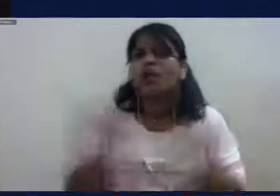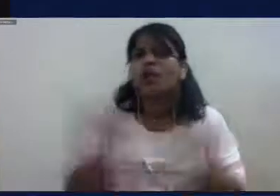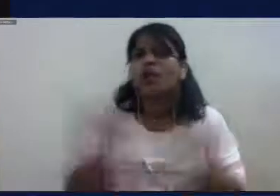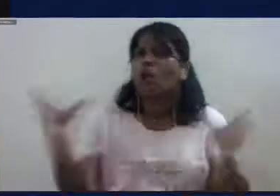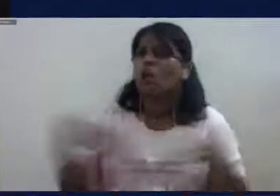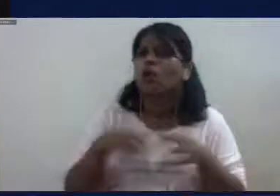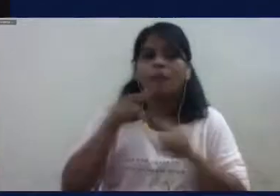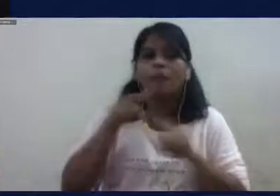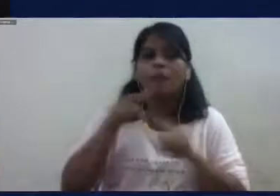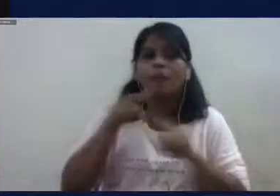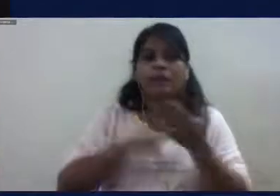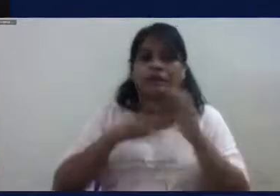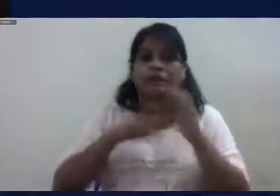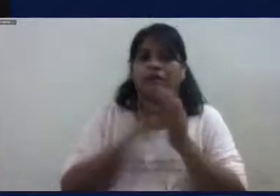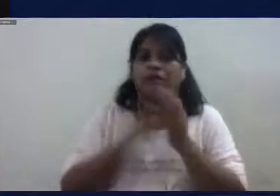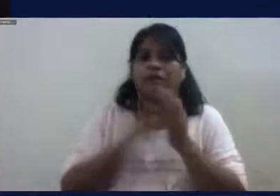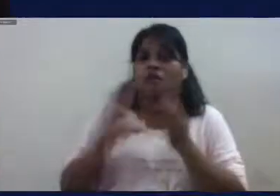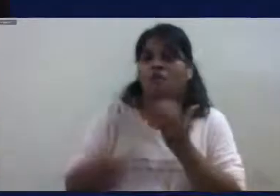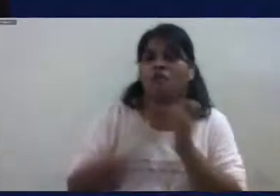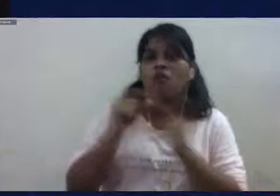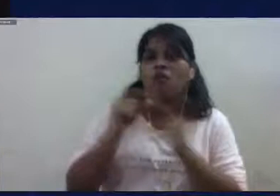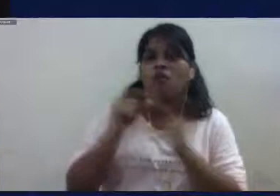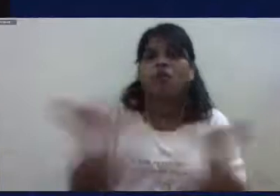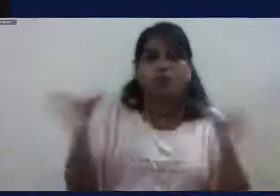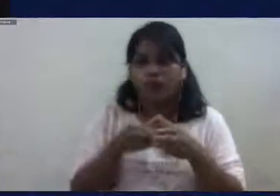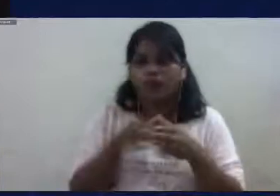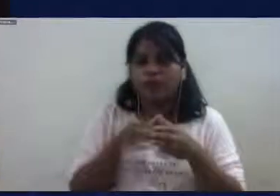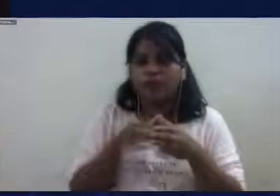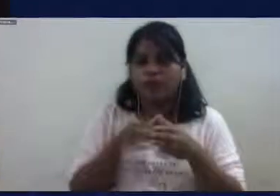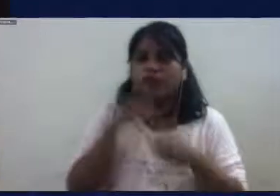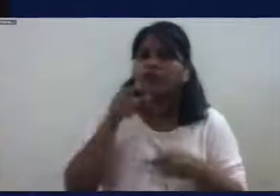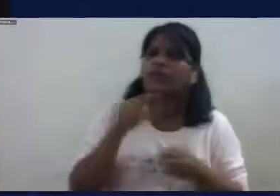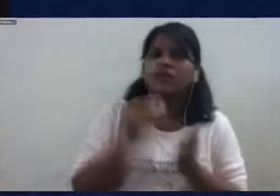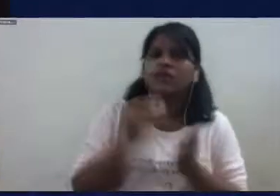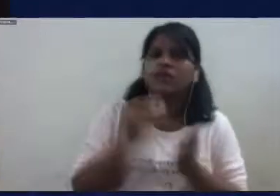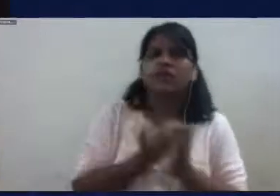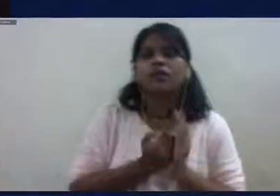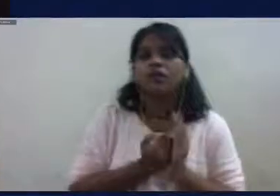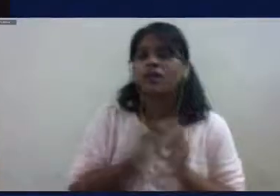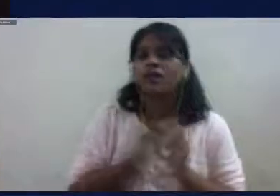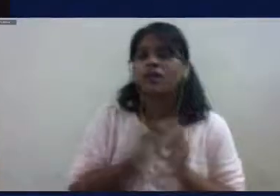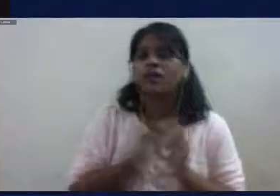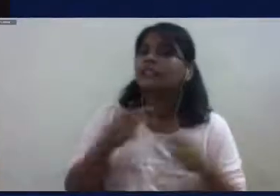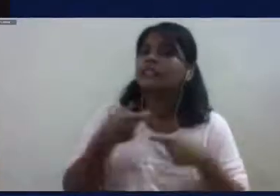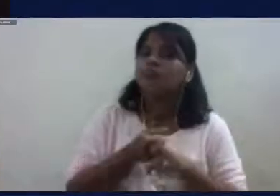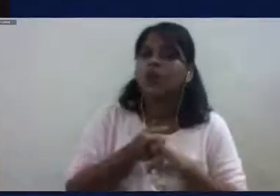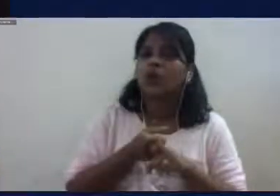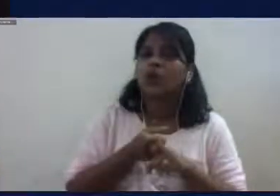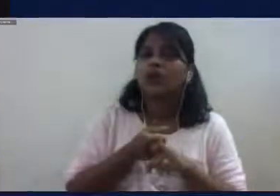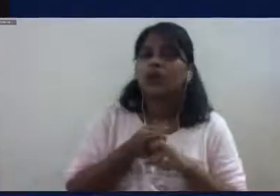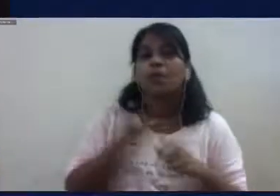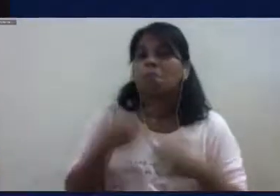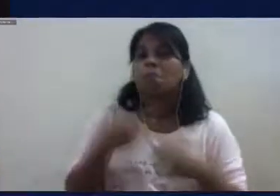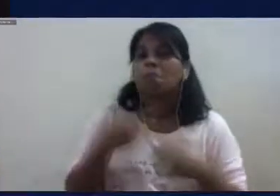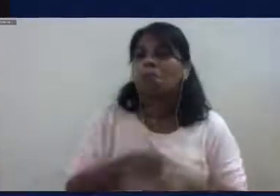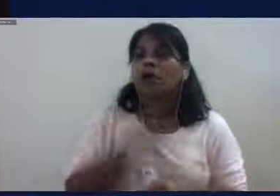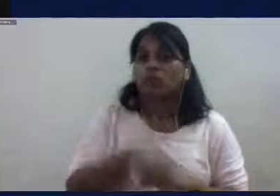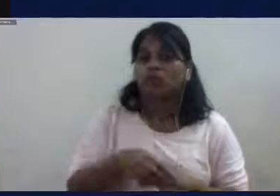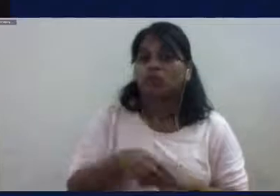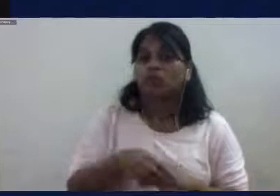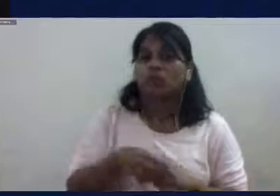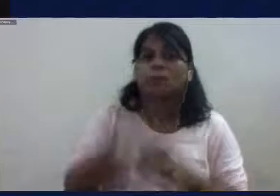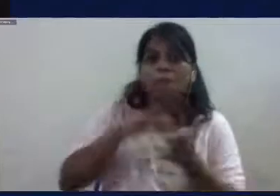the Intercorp group today. In that group, he set out to make sure that the middle